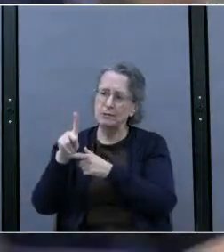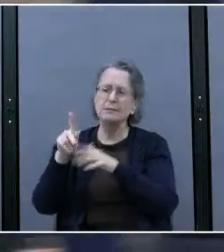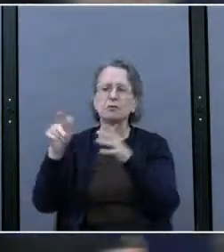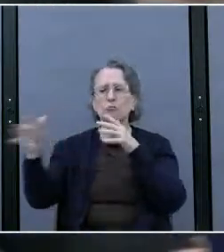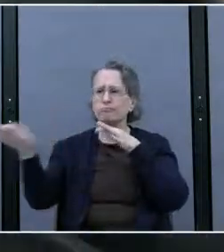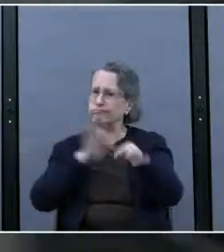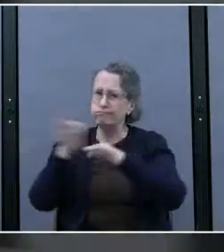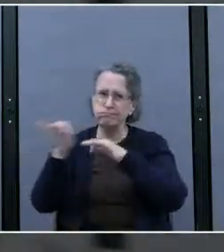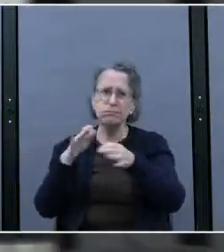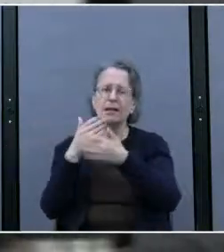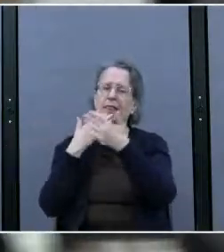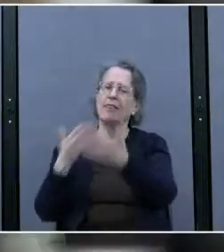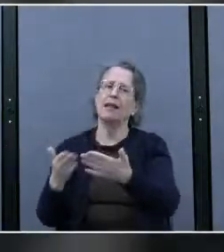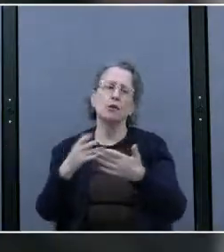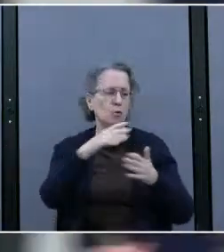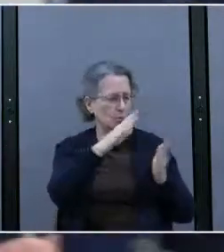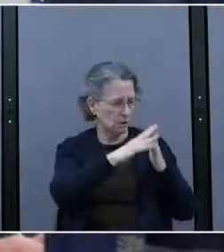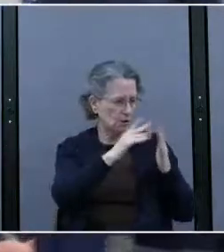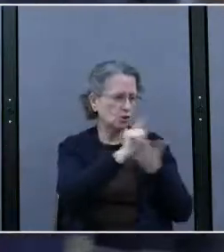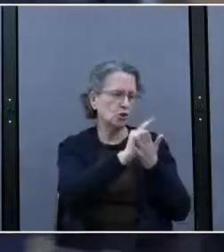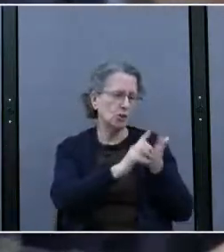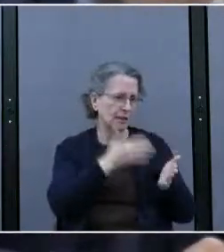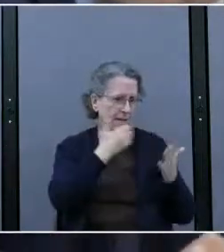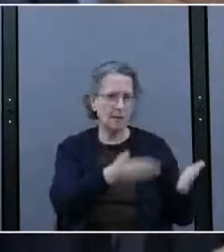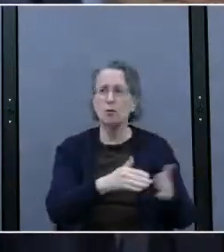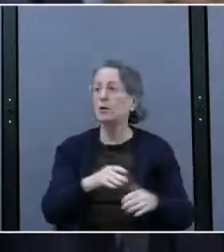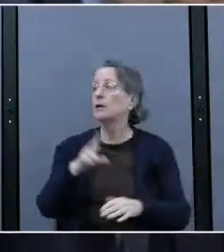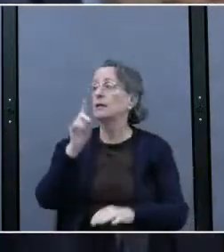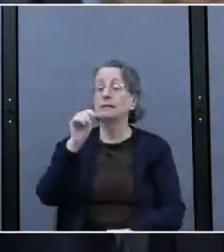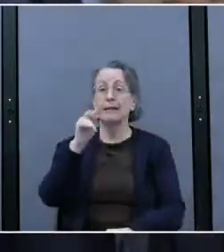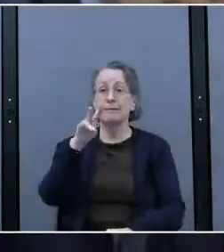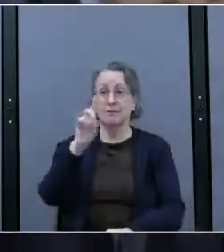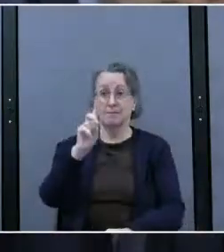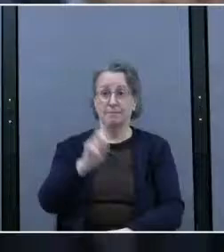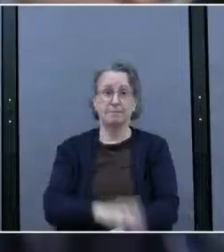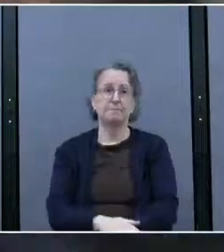something? No, it's been covered. Okay. David?